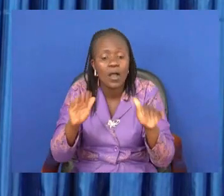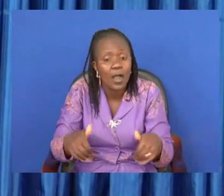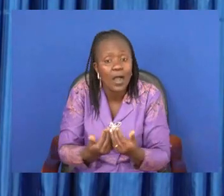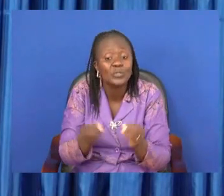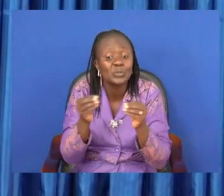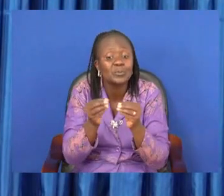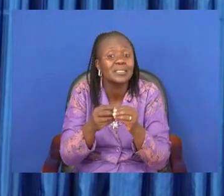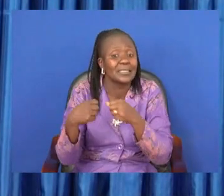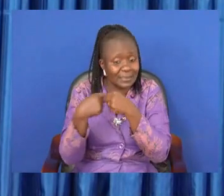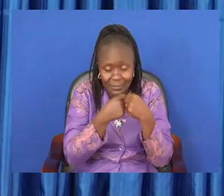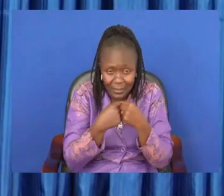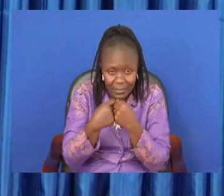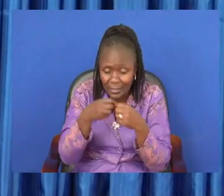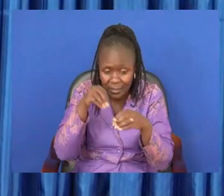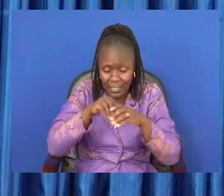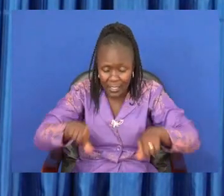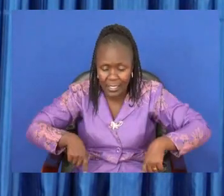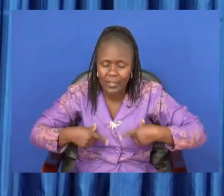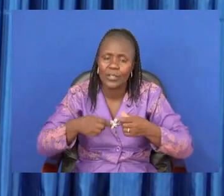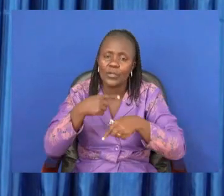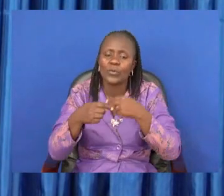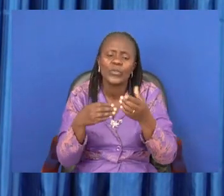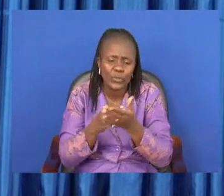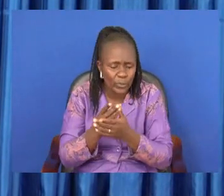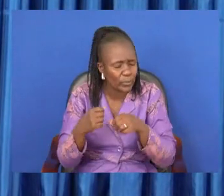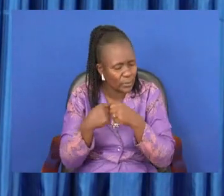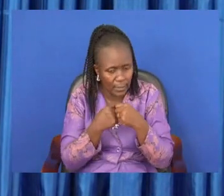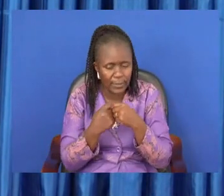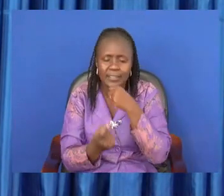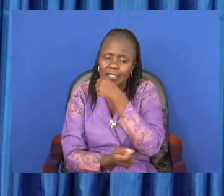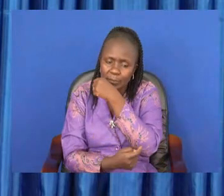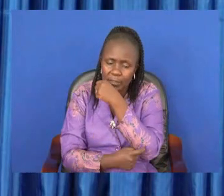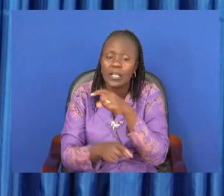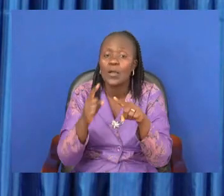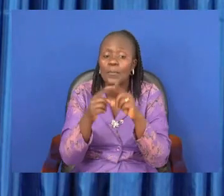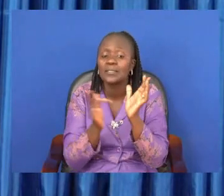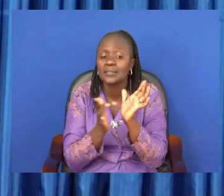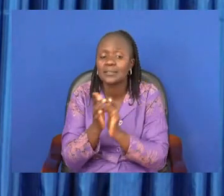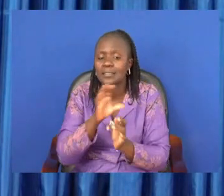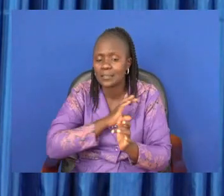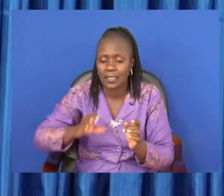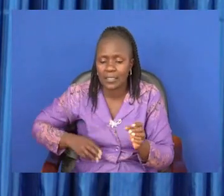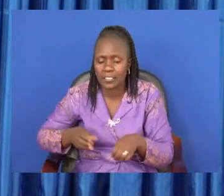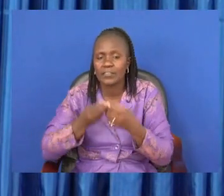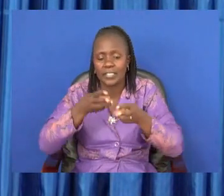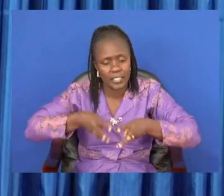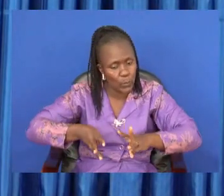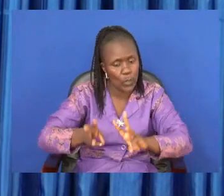face temptations. Oh yes, many a times we are going to be facing temptations, but Jesus Christ gave us the way. He